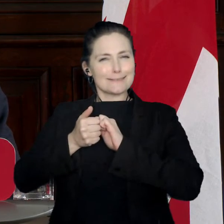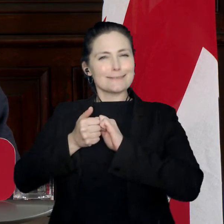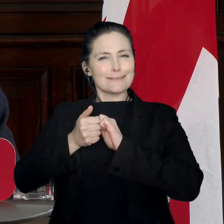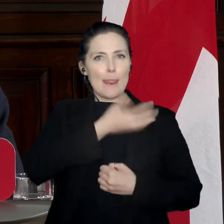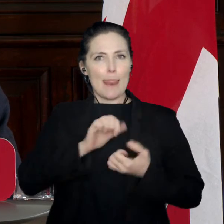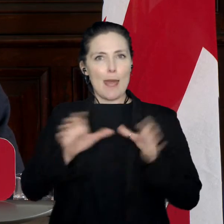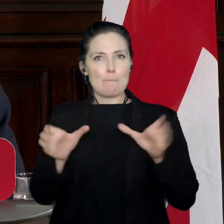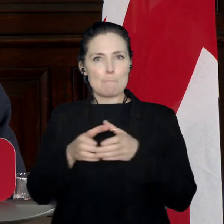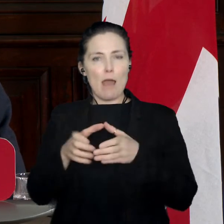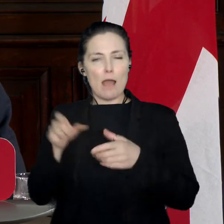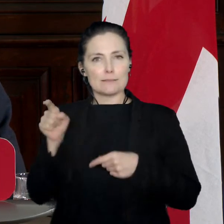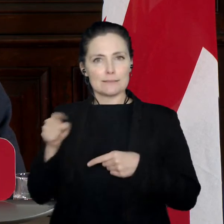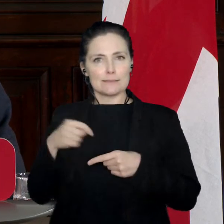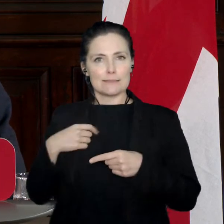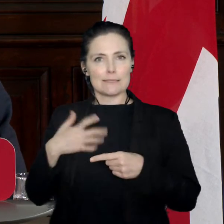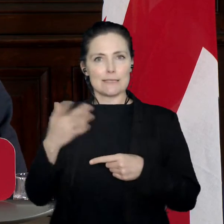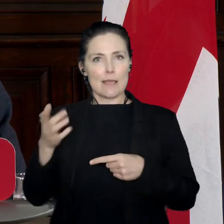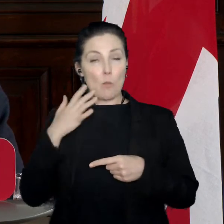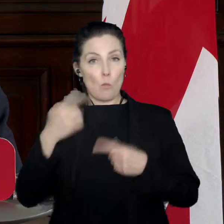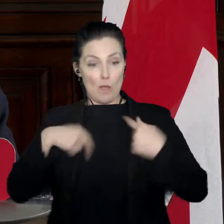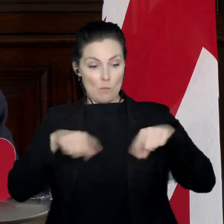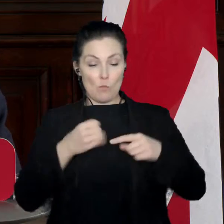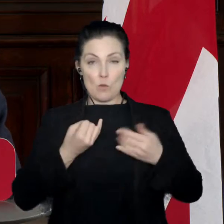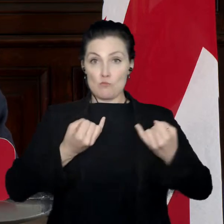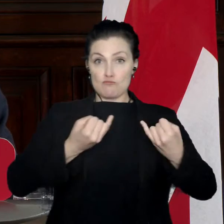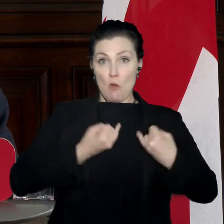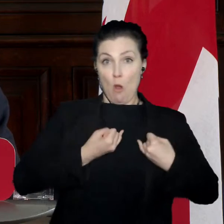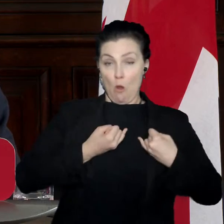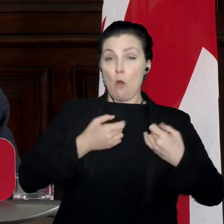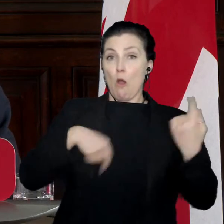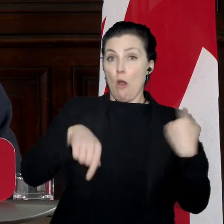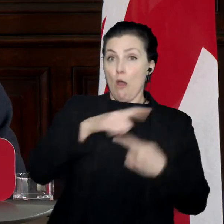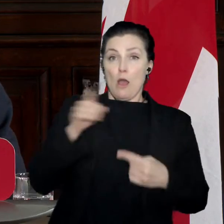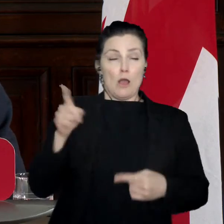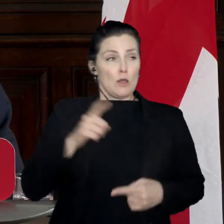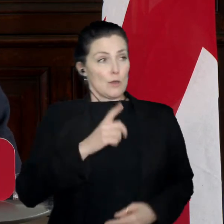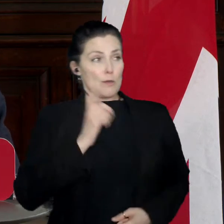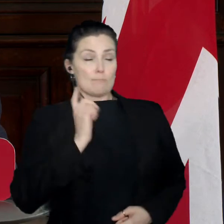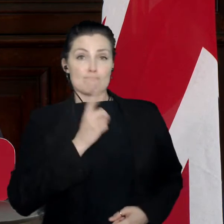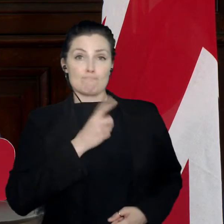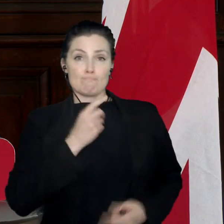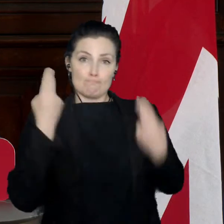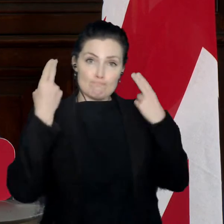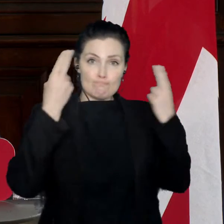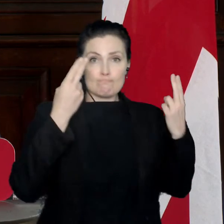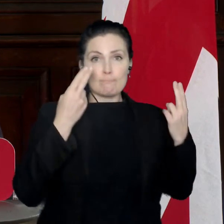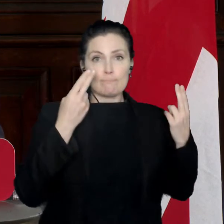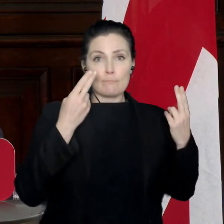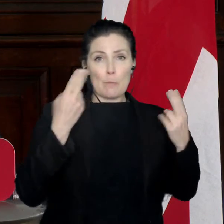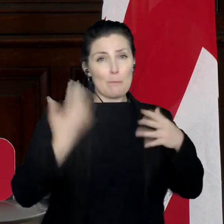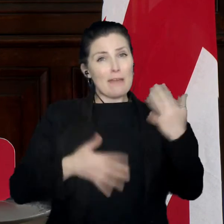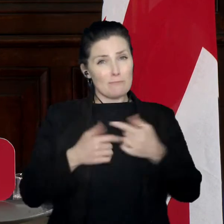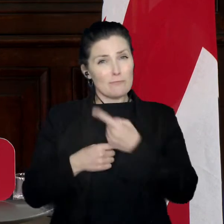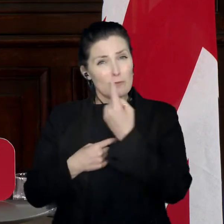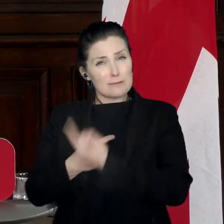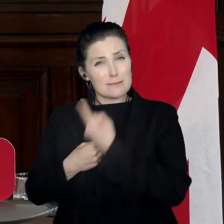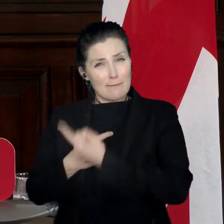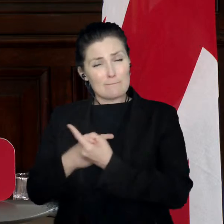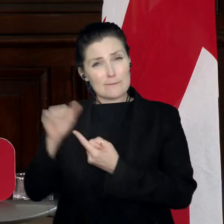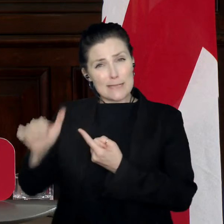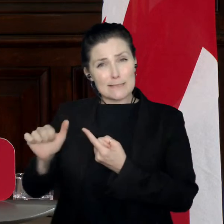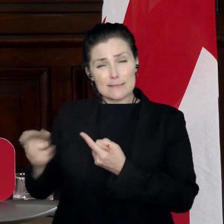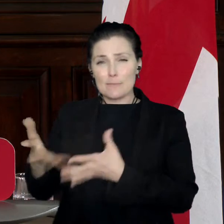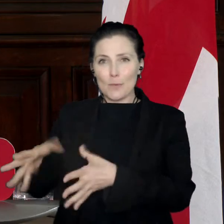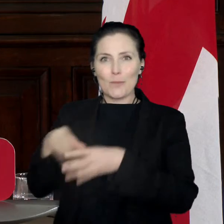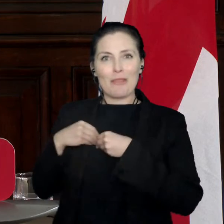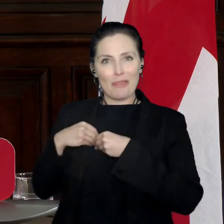not frightened to stand up and say it. And I know it was painful for you as it was for us. But also you were with us when we started